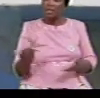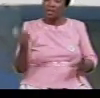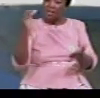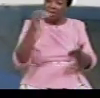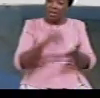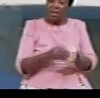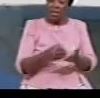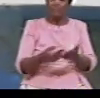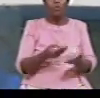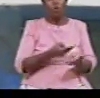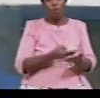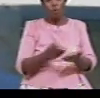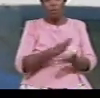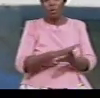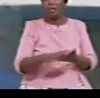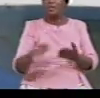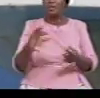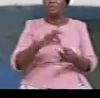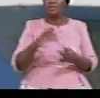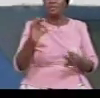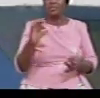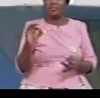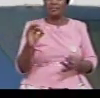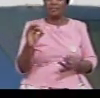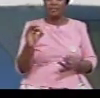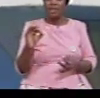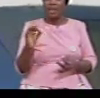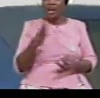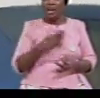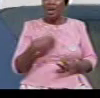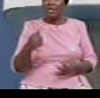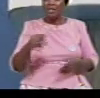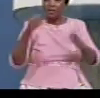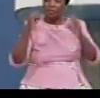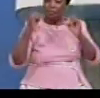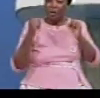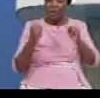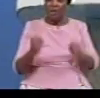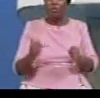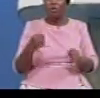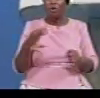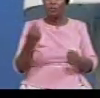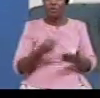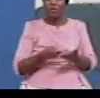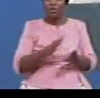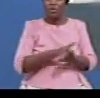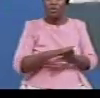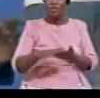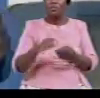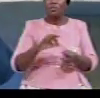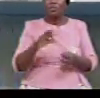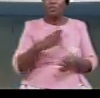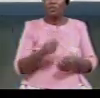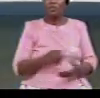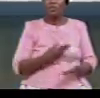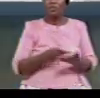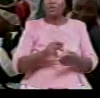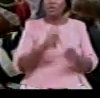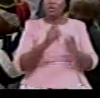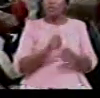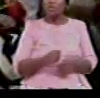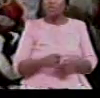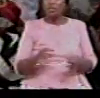Holy Spirit. And the power of the Holy Spirit, the Holy Ghost, is here